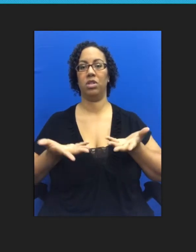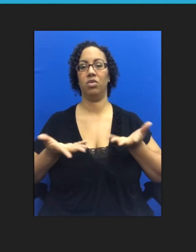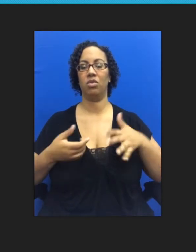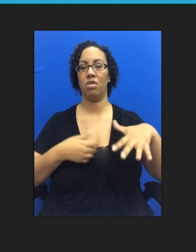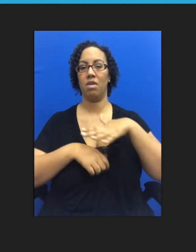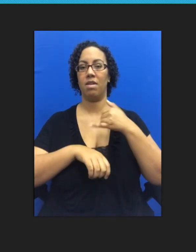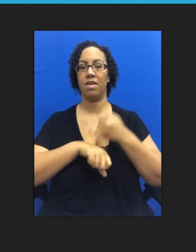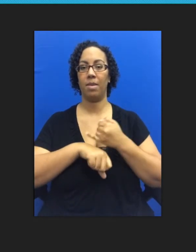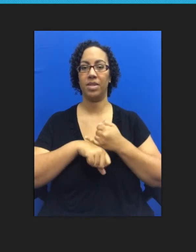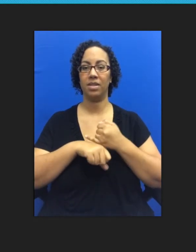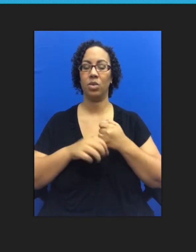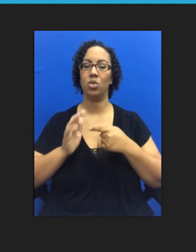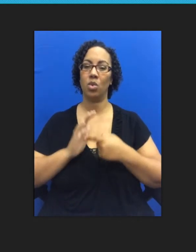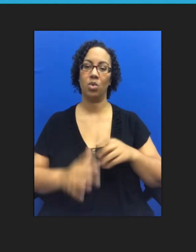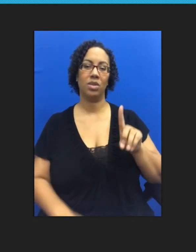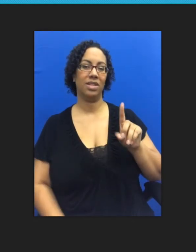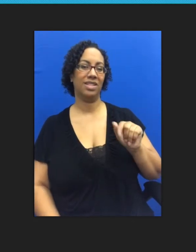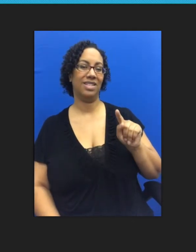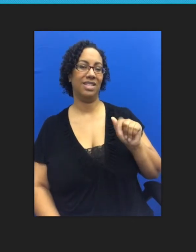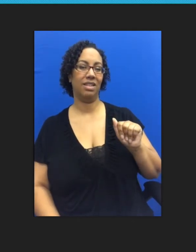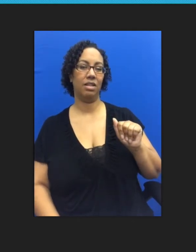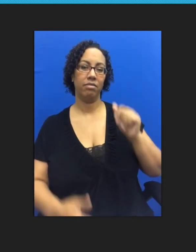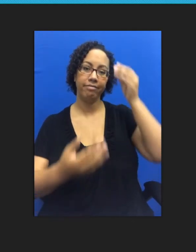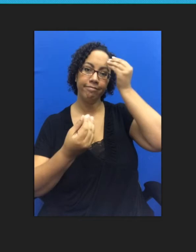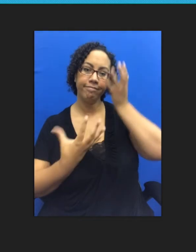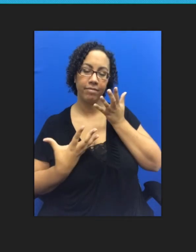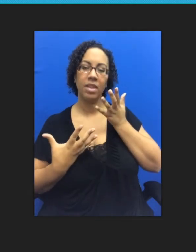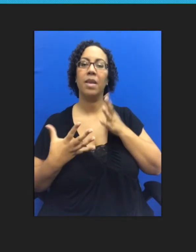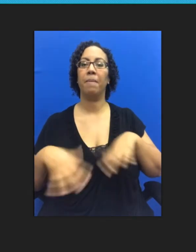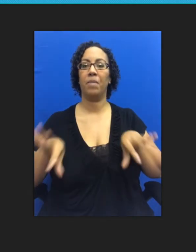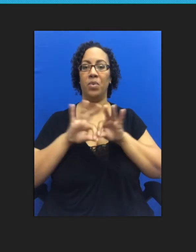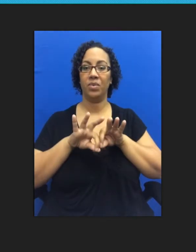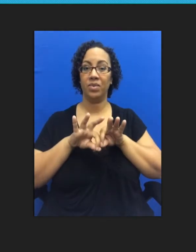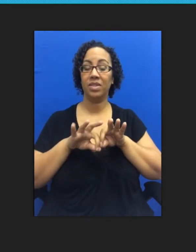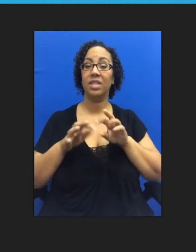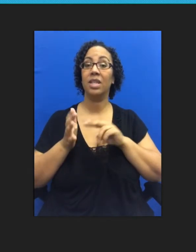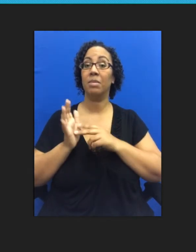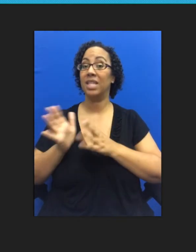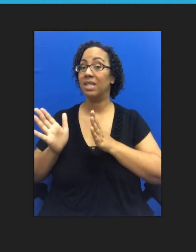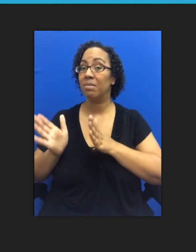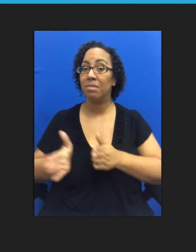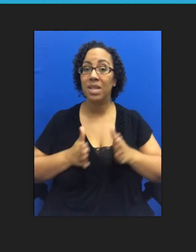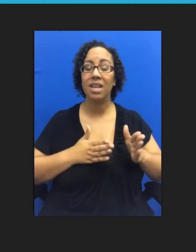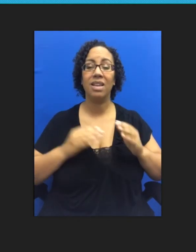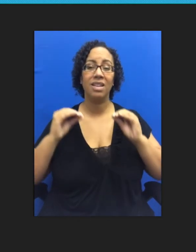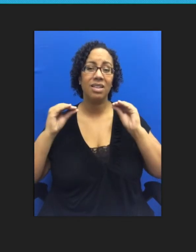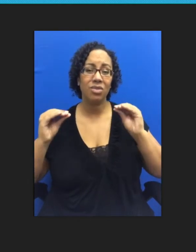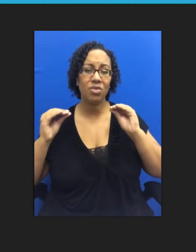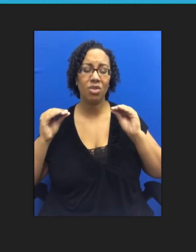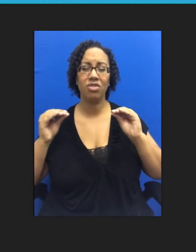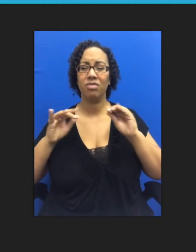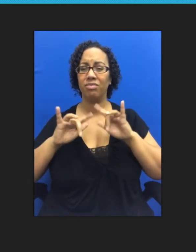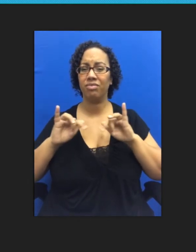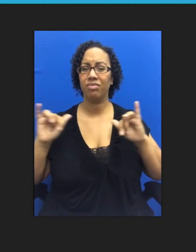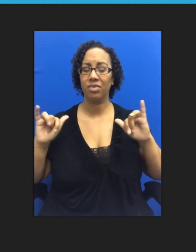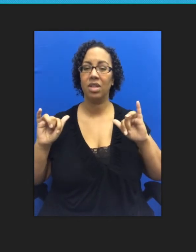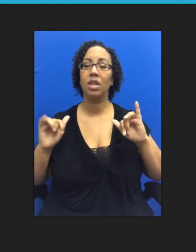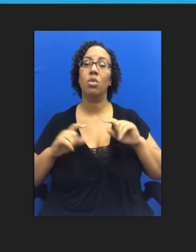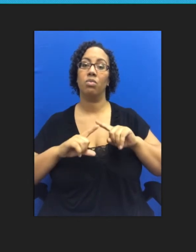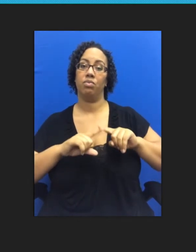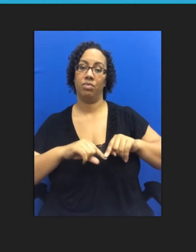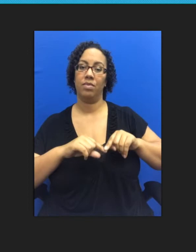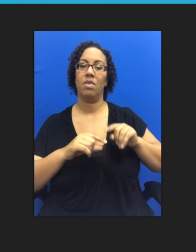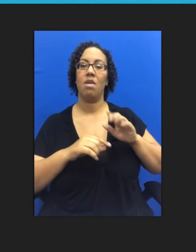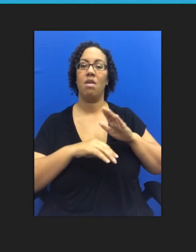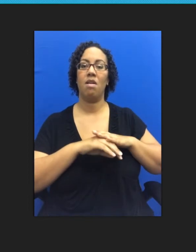This allows us to monitor that progress towards our MOU, to create a culture that is data informed, and improve